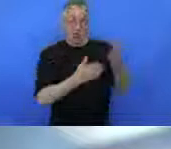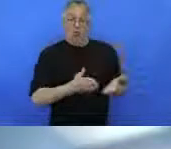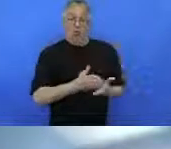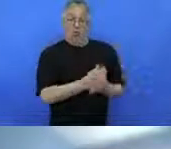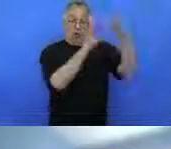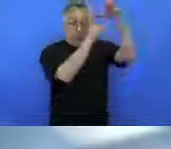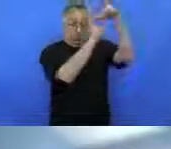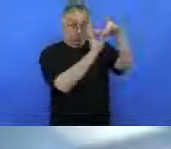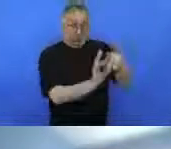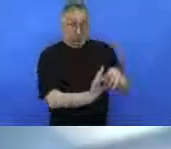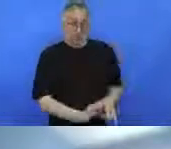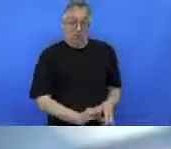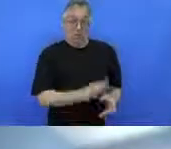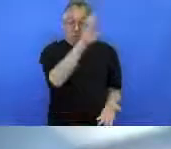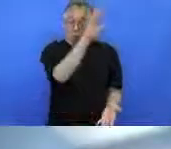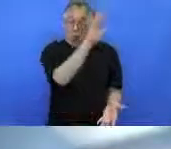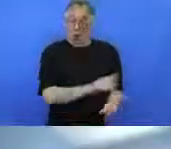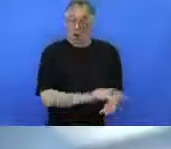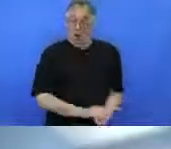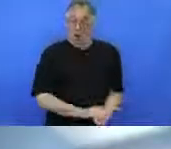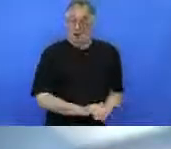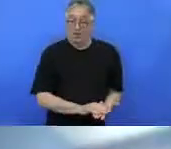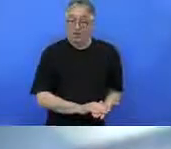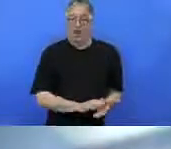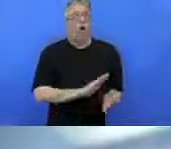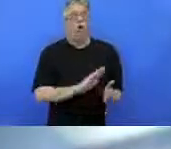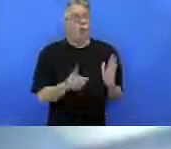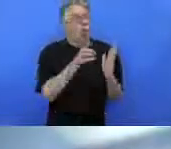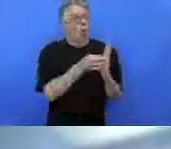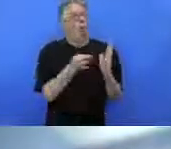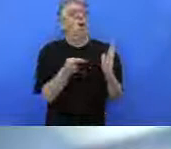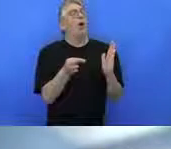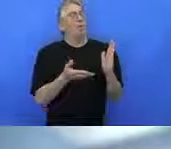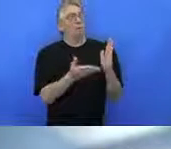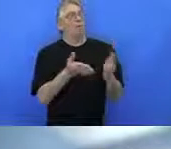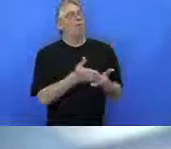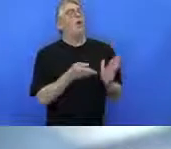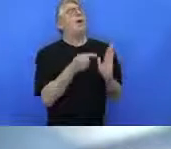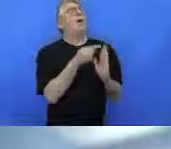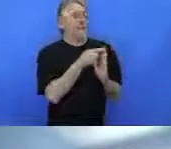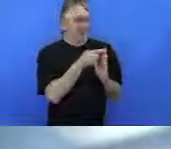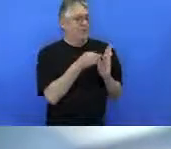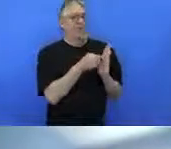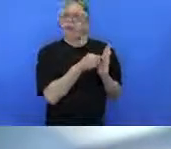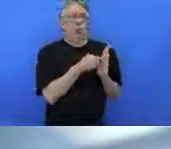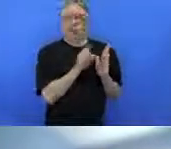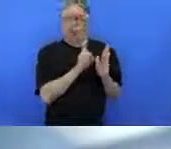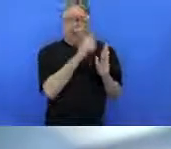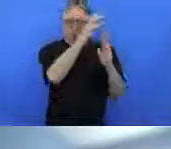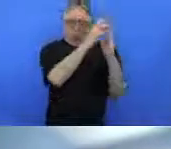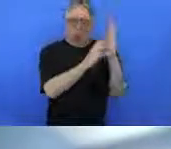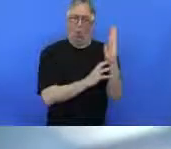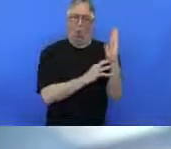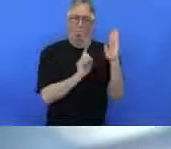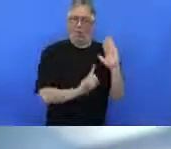in isolation. This means that to truly and effectively and sustainably,